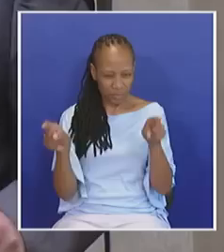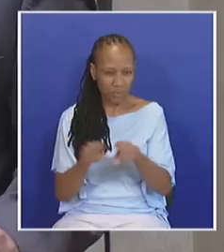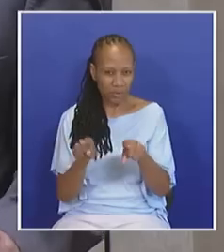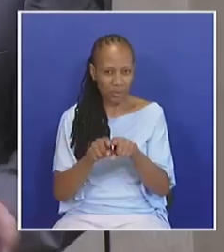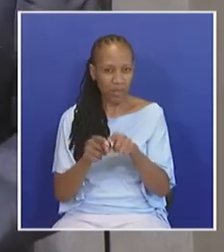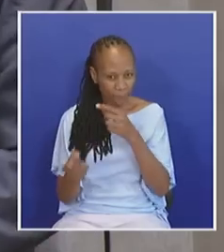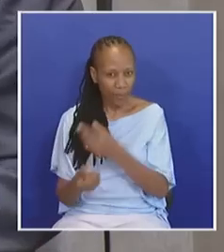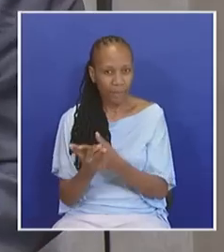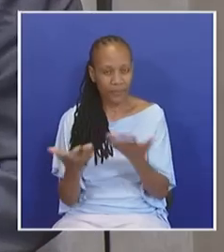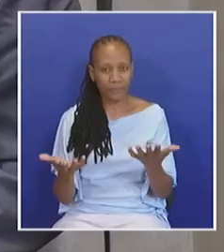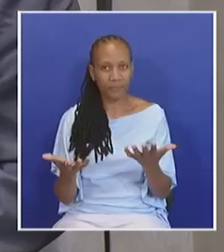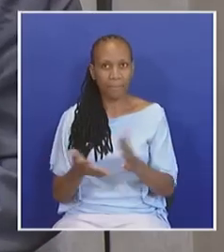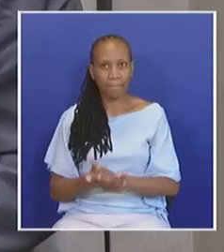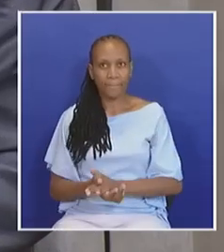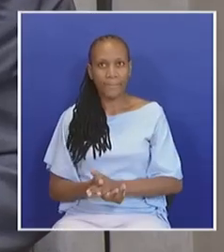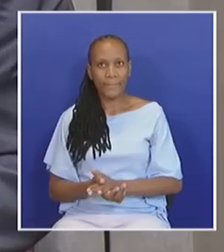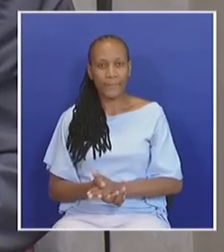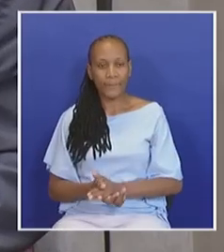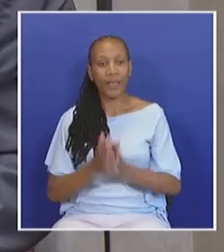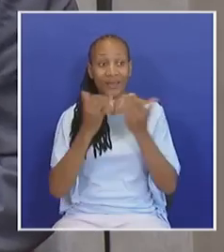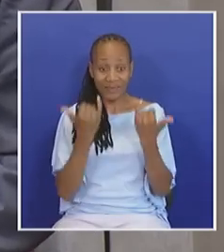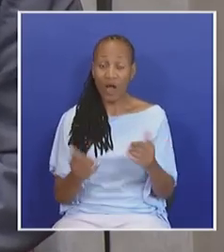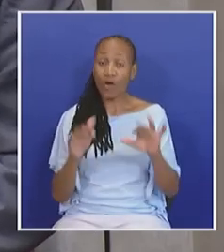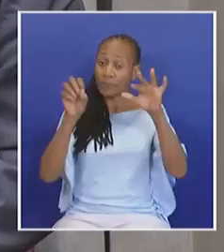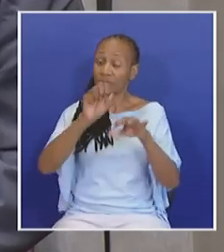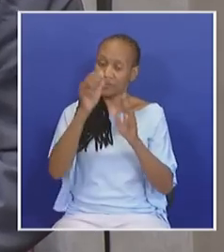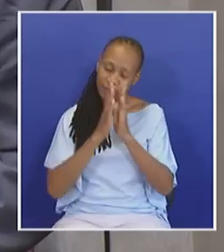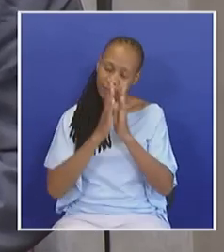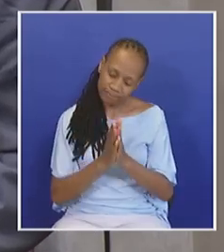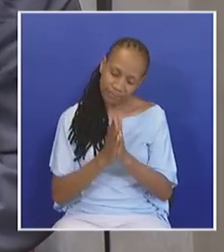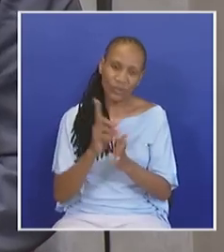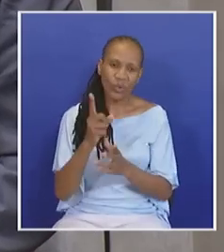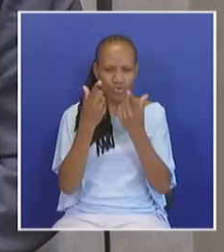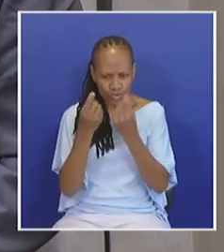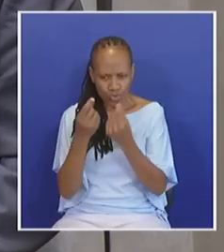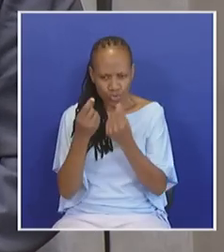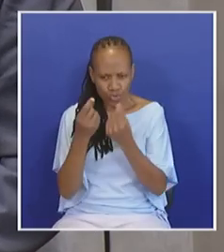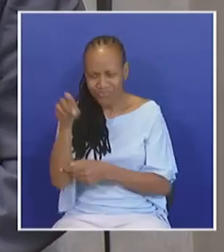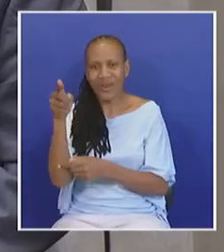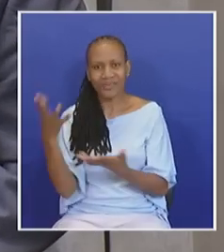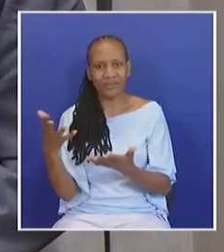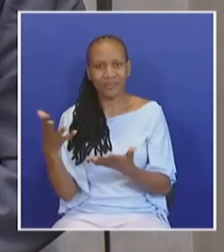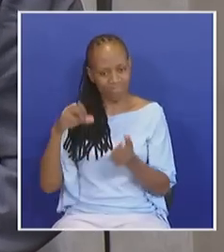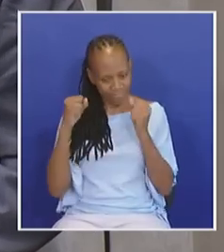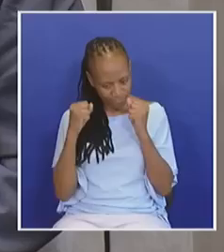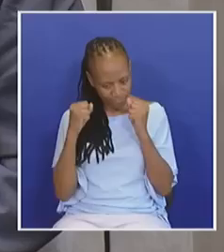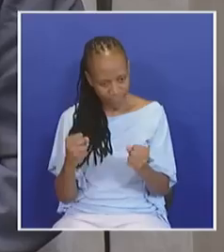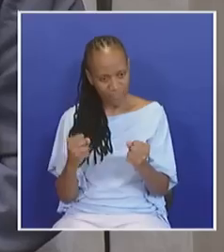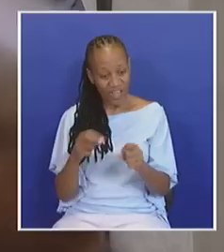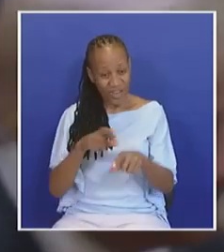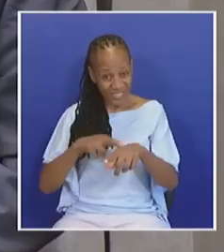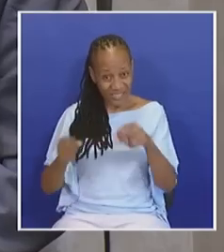pothole. My plea to South Africans today is to do the right thing and to stand up against